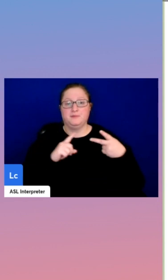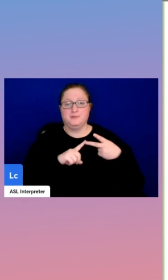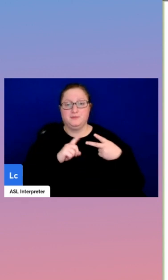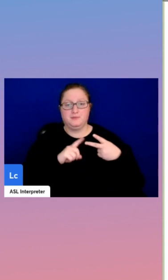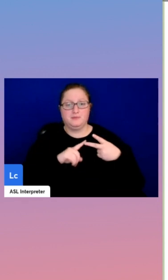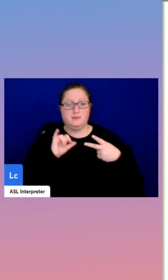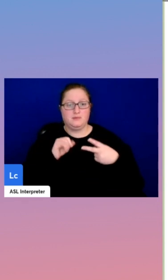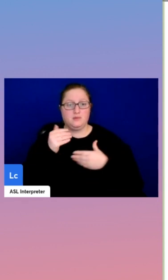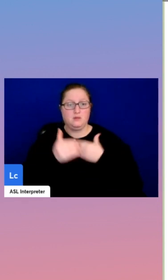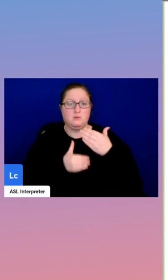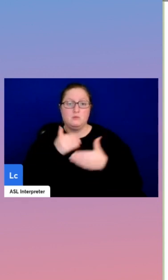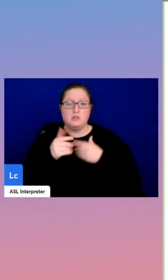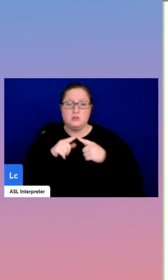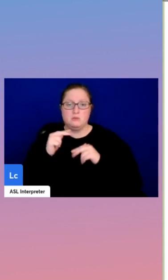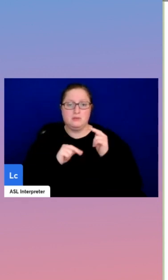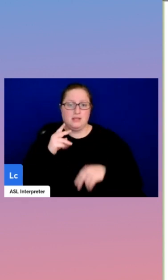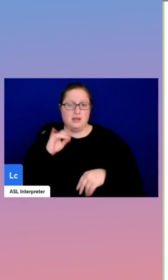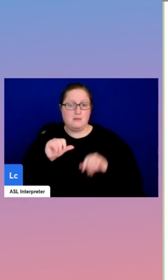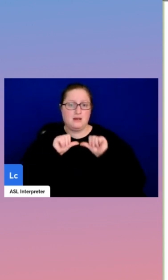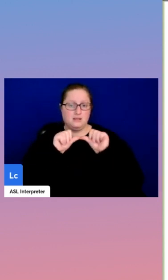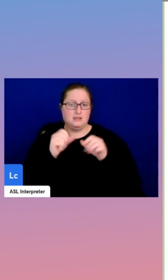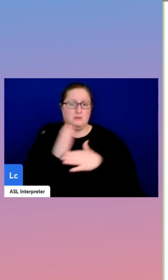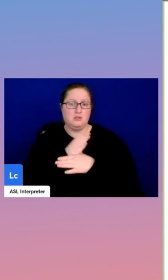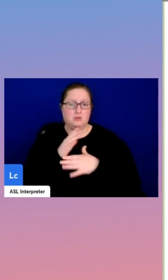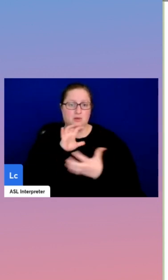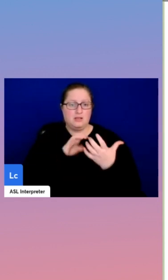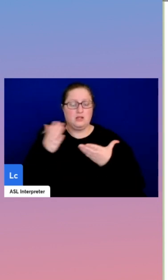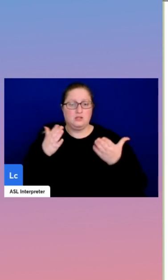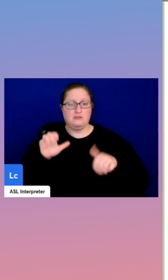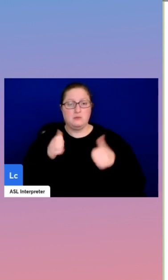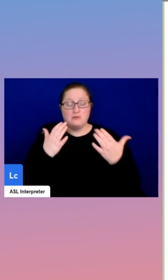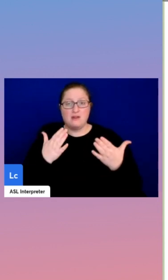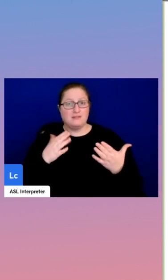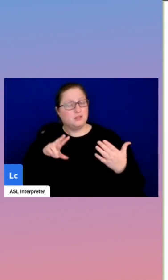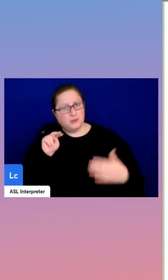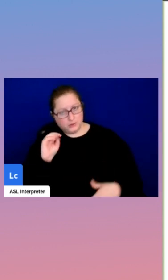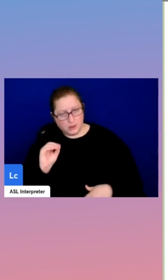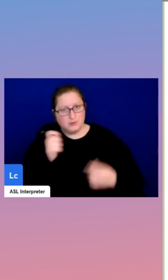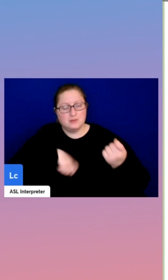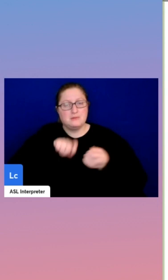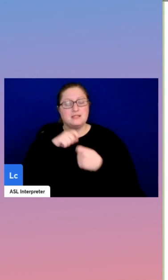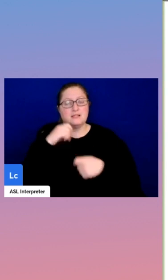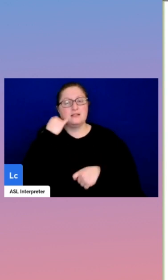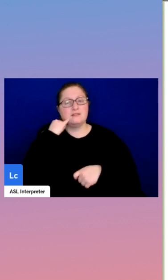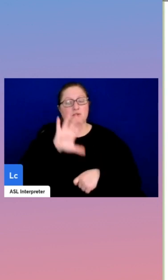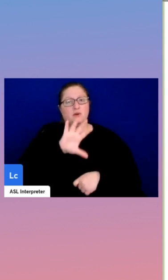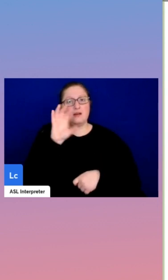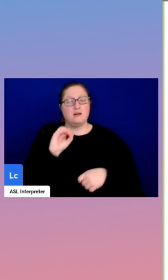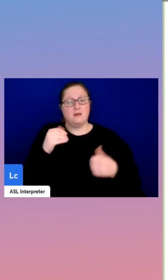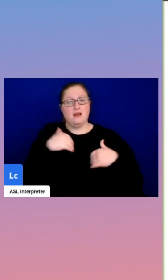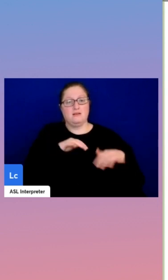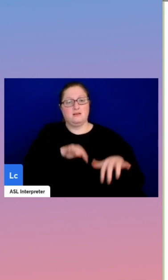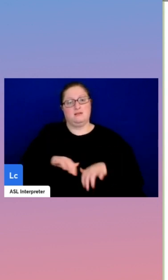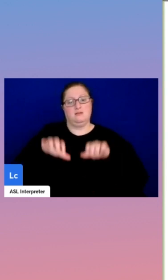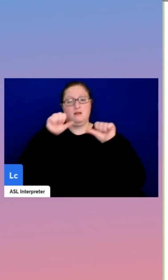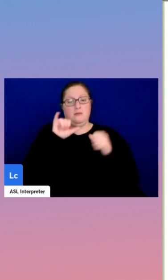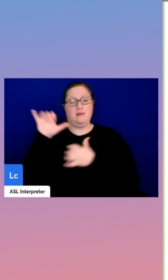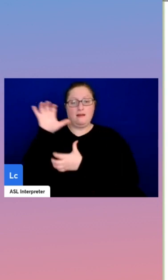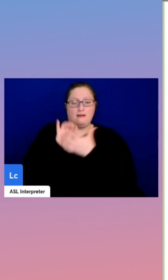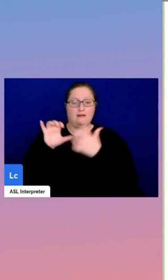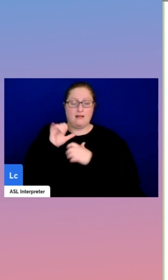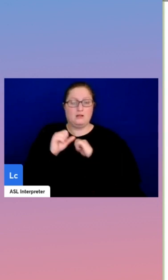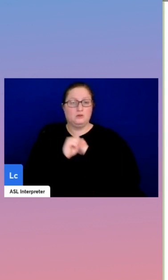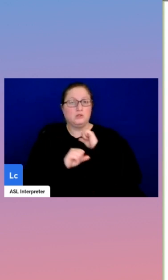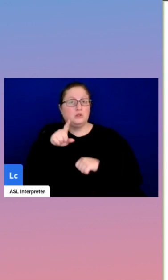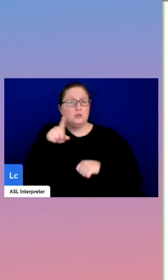to build your AMIs consistent between your cloud service providers? So the answer to this question is no, specifically if your company has adopted a multi-cloud strategy where your